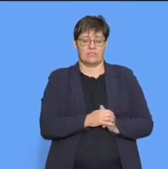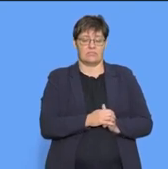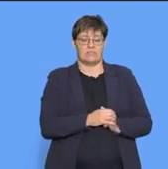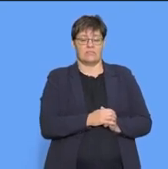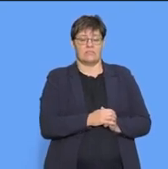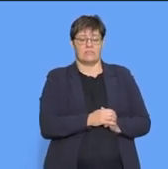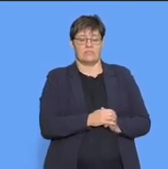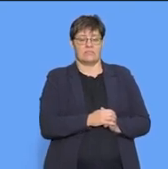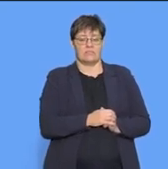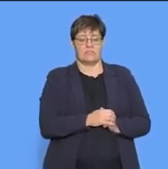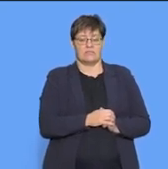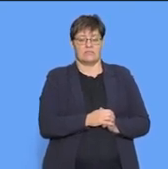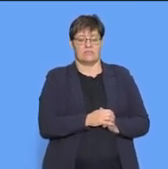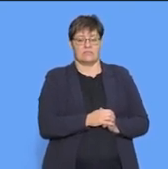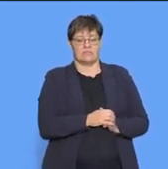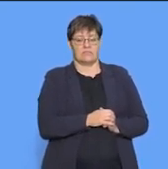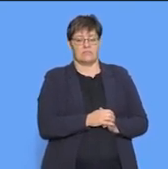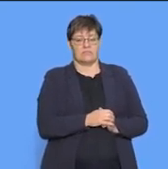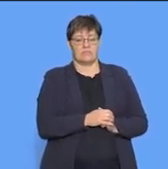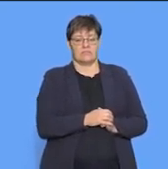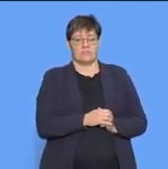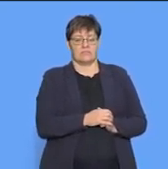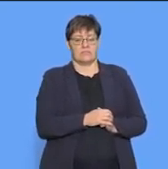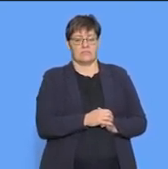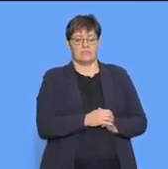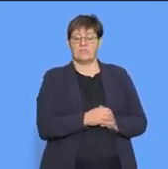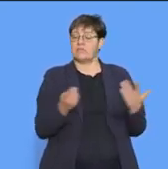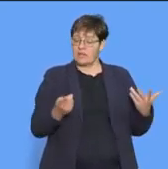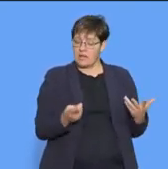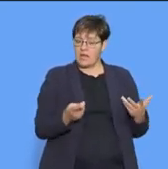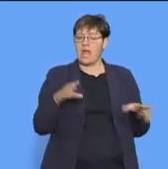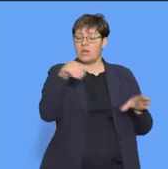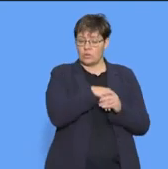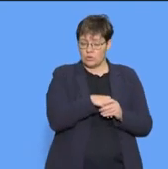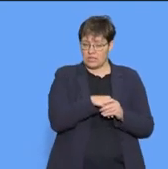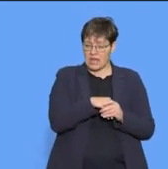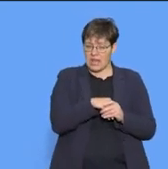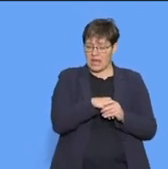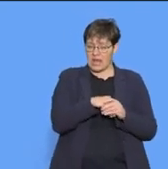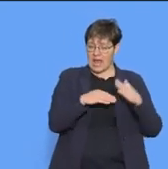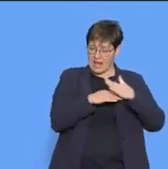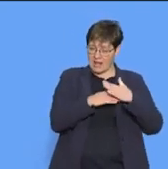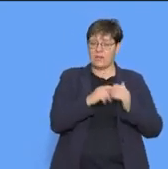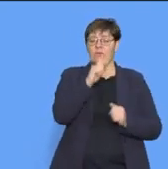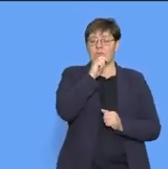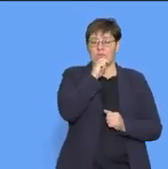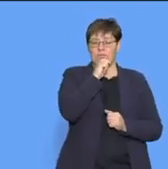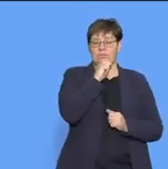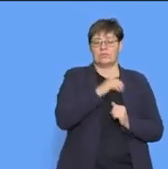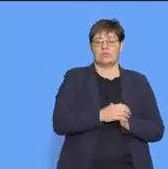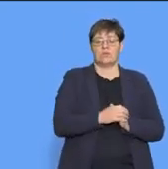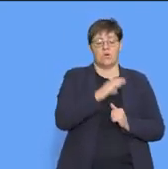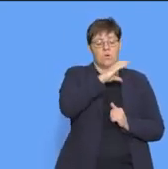angle, and a side. So we have side, angle, side, and it's the included angle, so therefore we're going to be